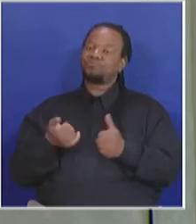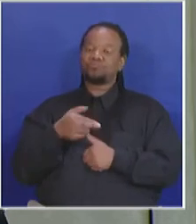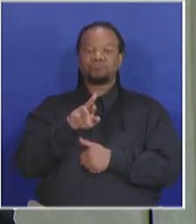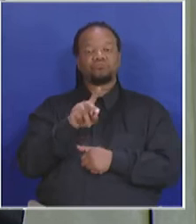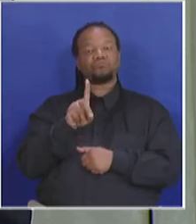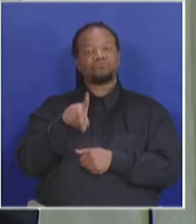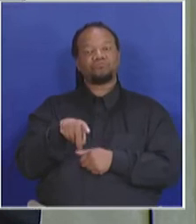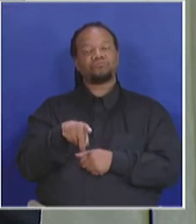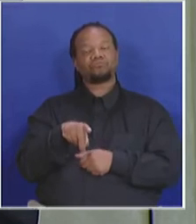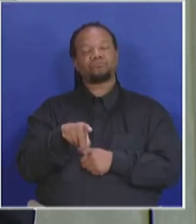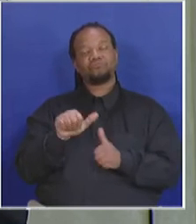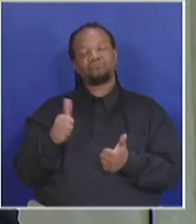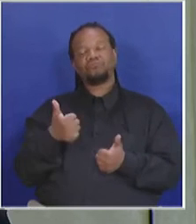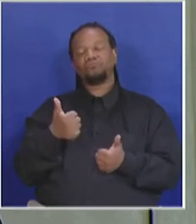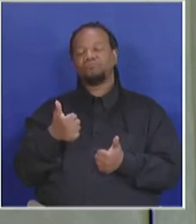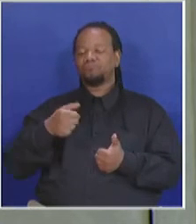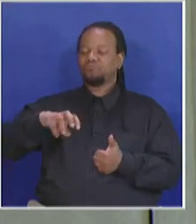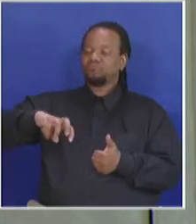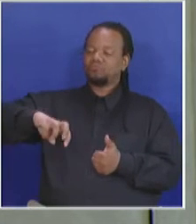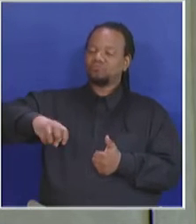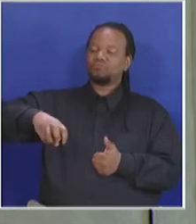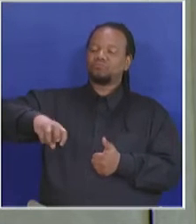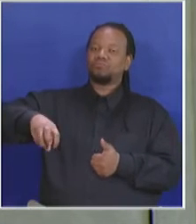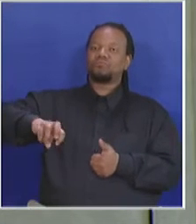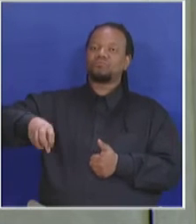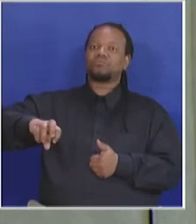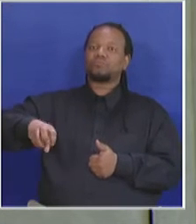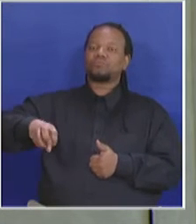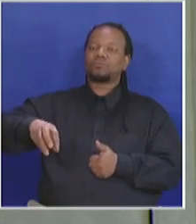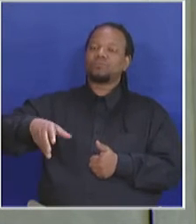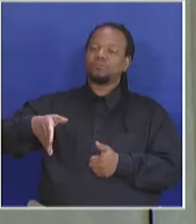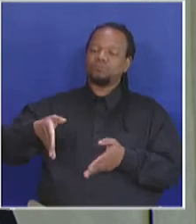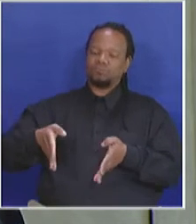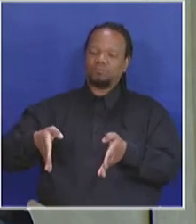of taps that are installed in the